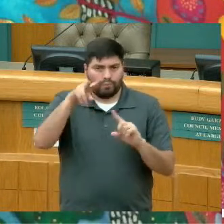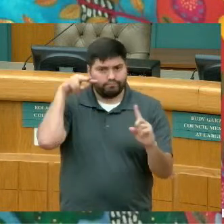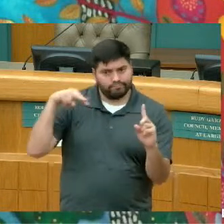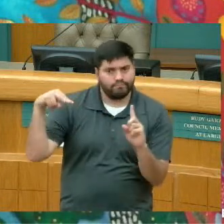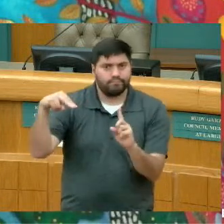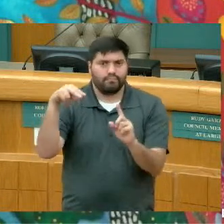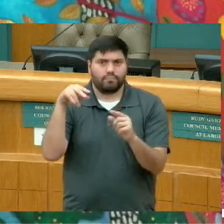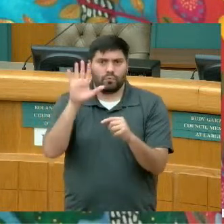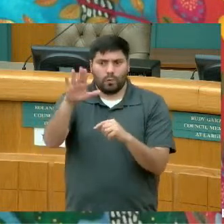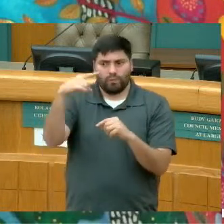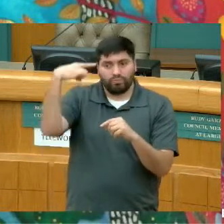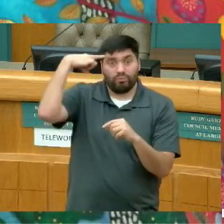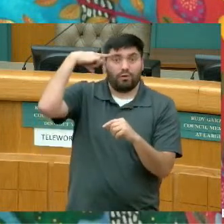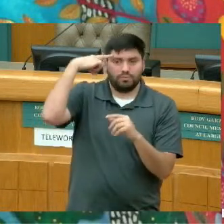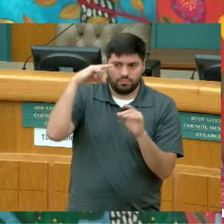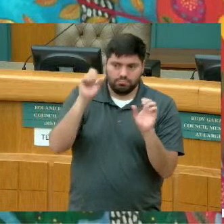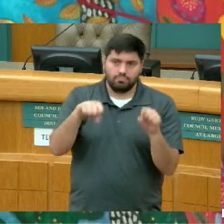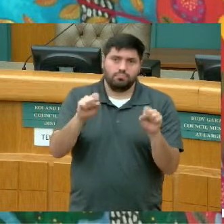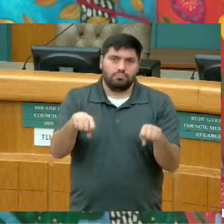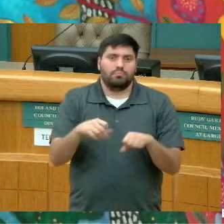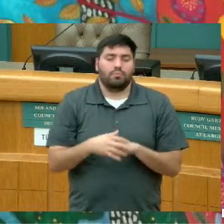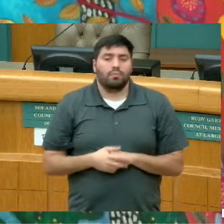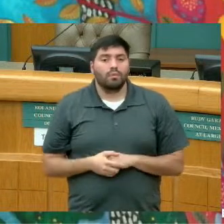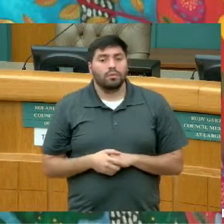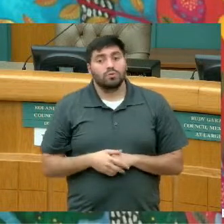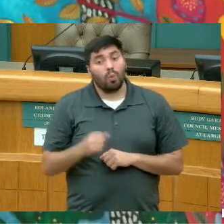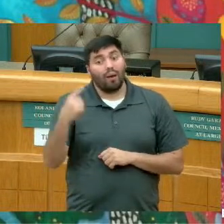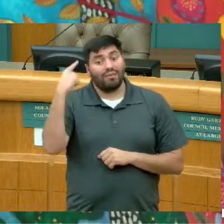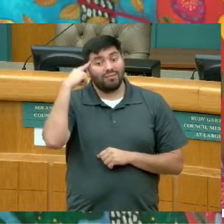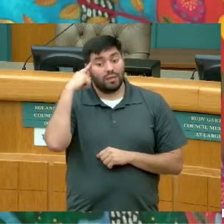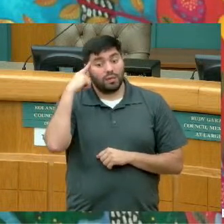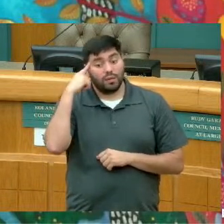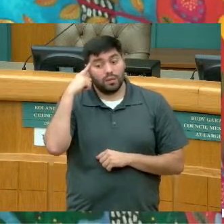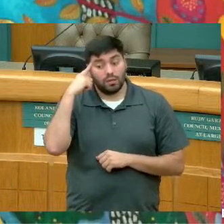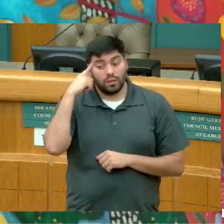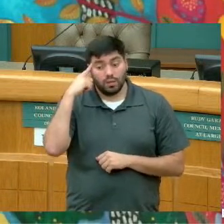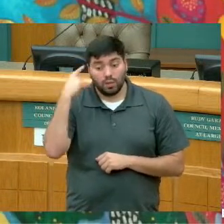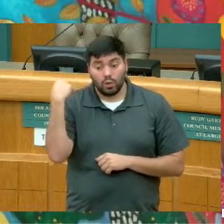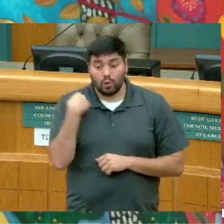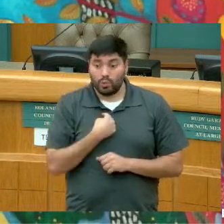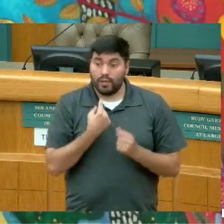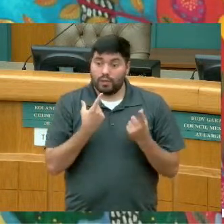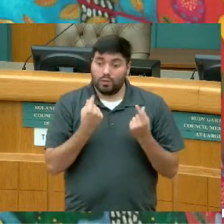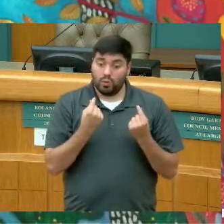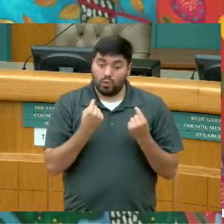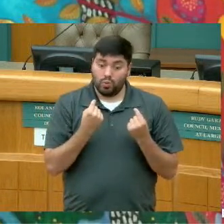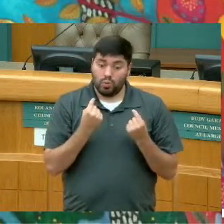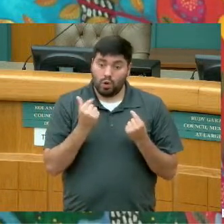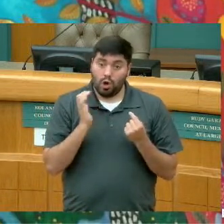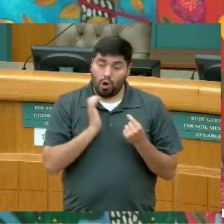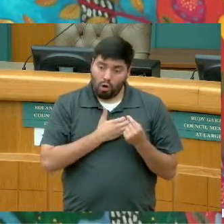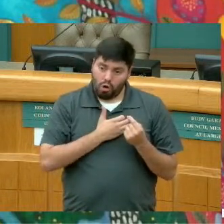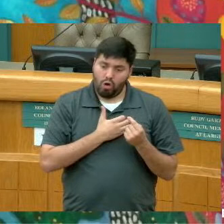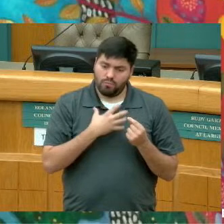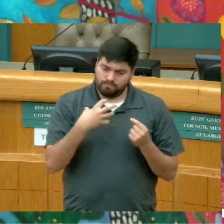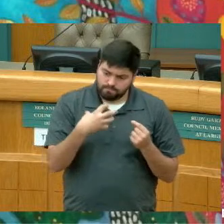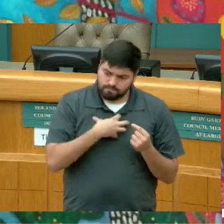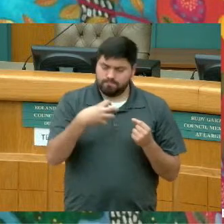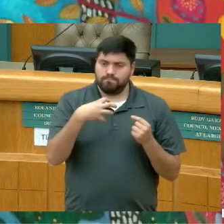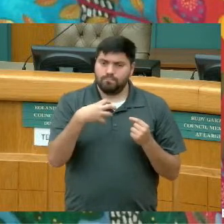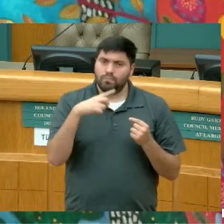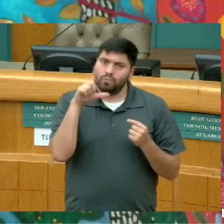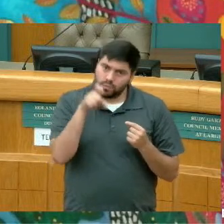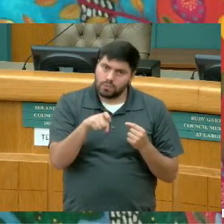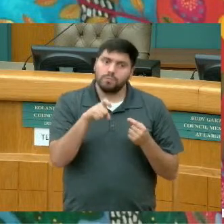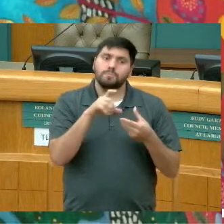perspectives and thoughts. And I think that, we need to air our grievances, and we need